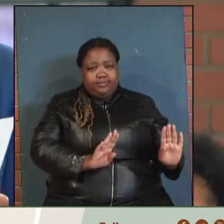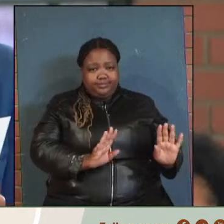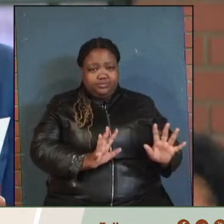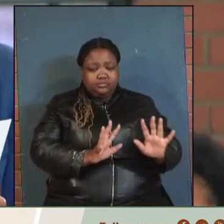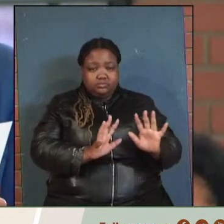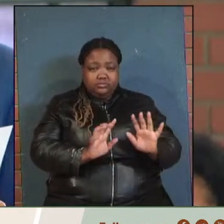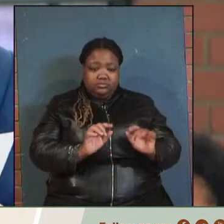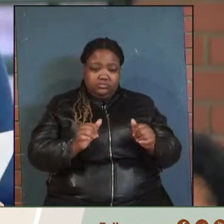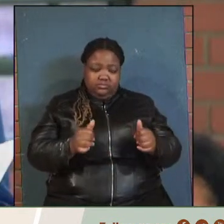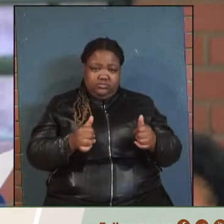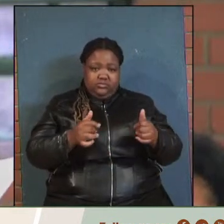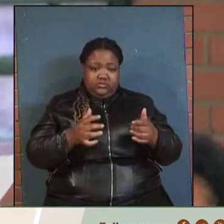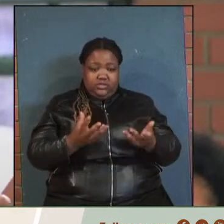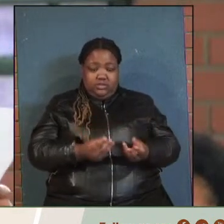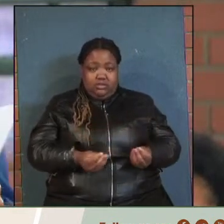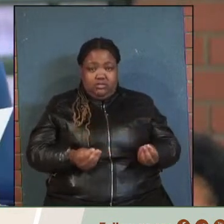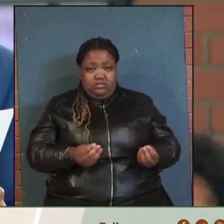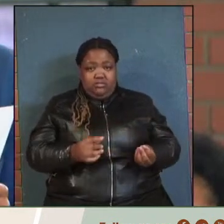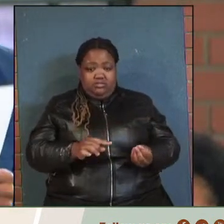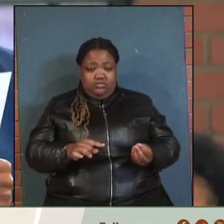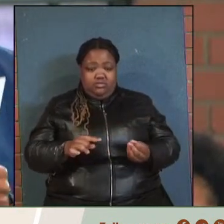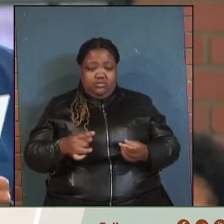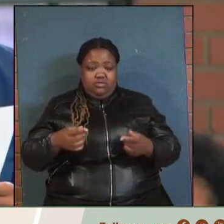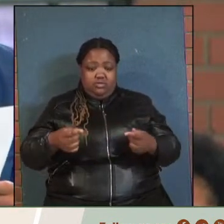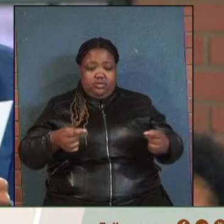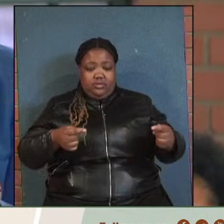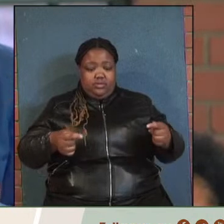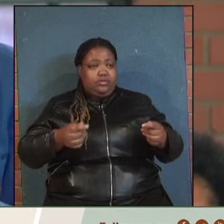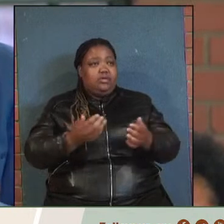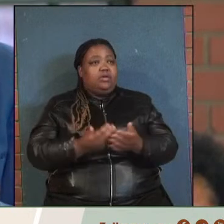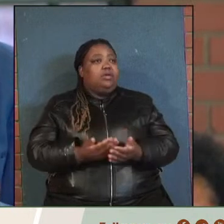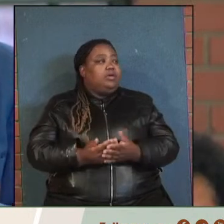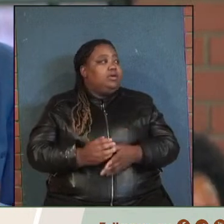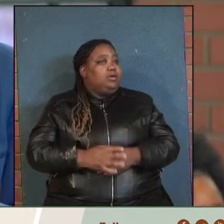regain control. Examine your interruption. Behavior.